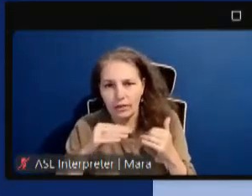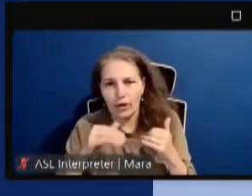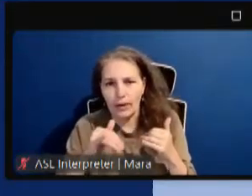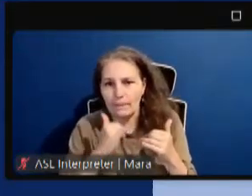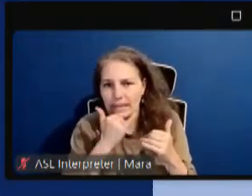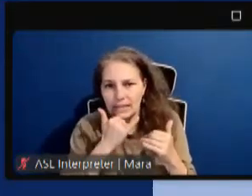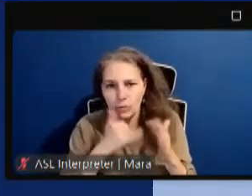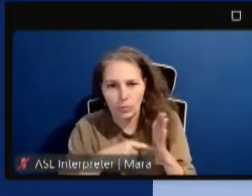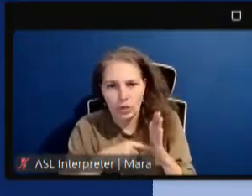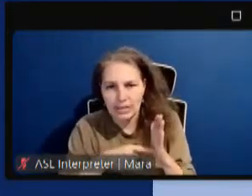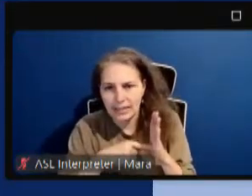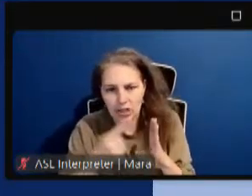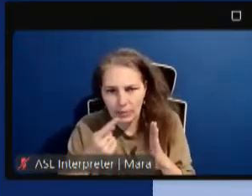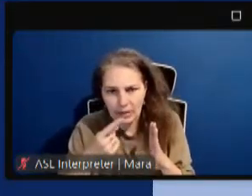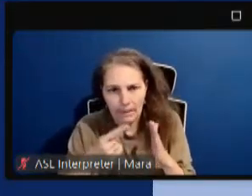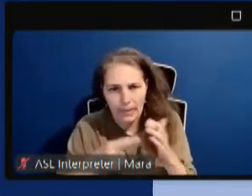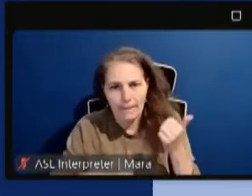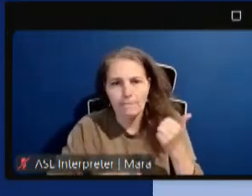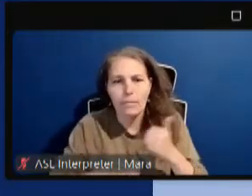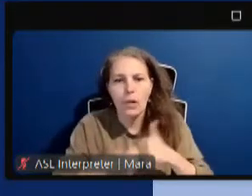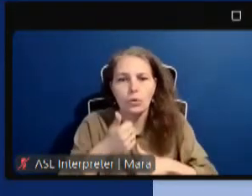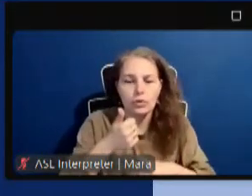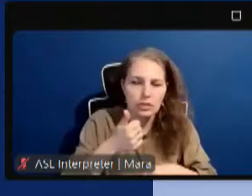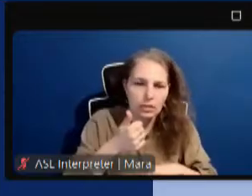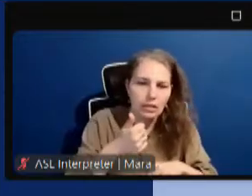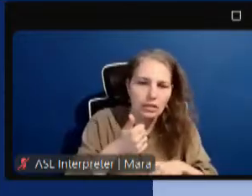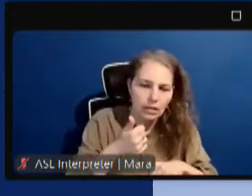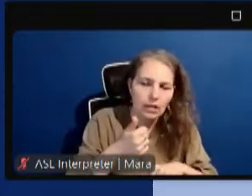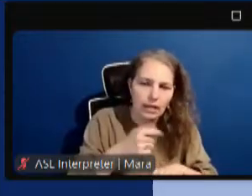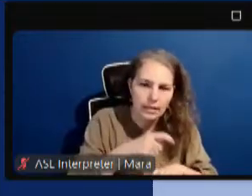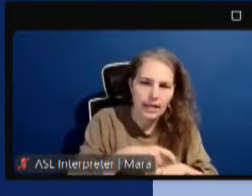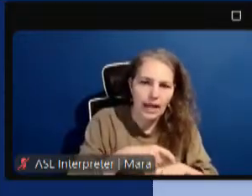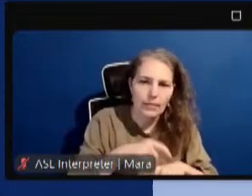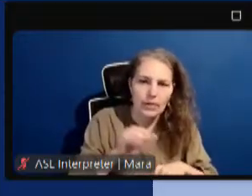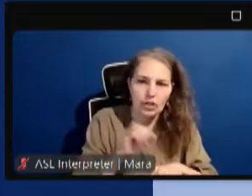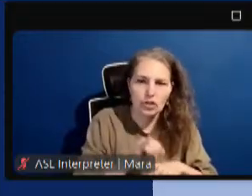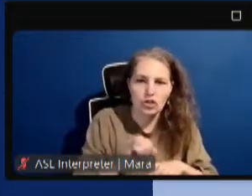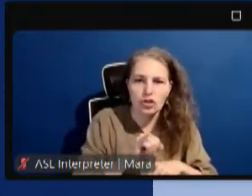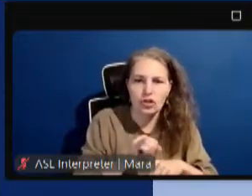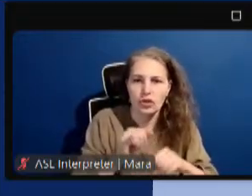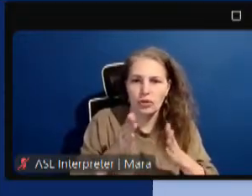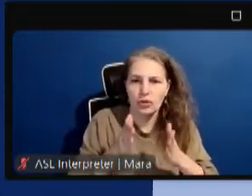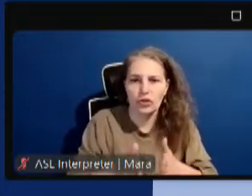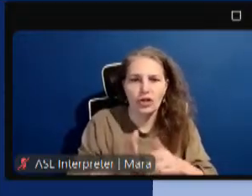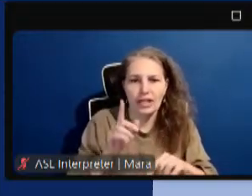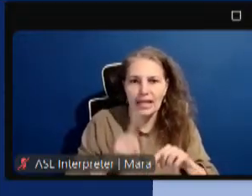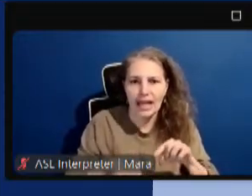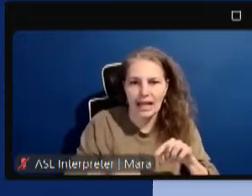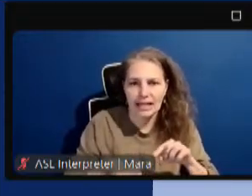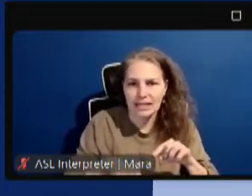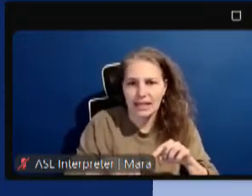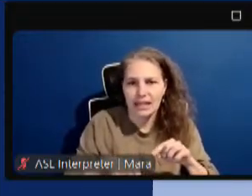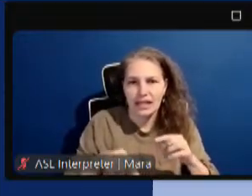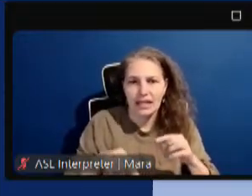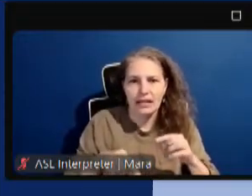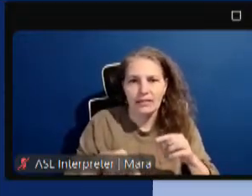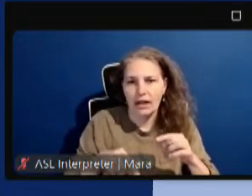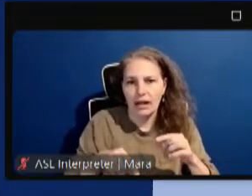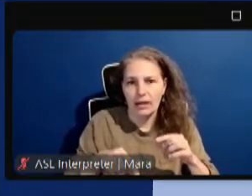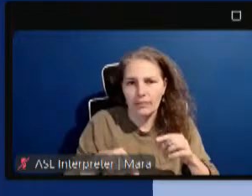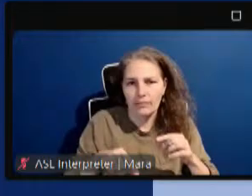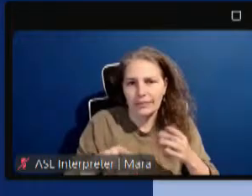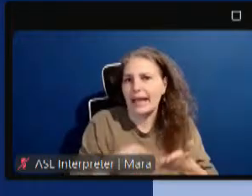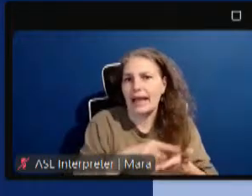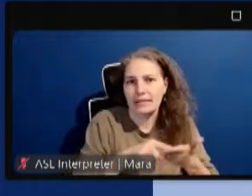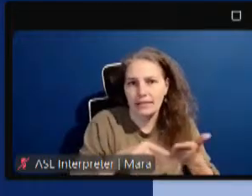the insurer cannot cancel that coverage if the home is still going through the rebuild process. So what I'm going to do is I'm going to drop a link to what's